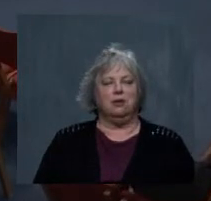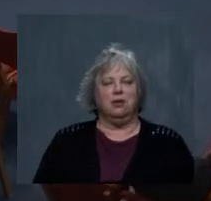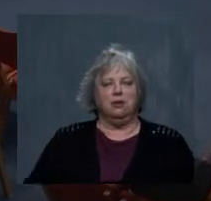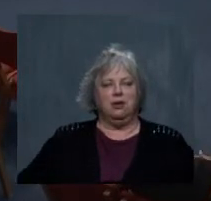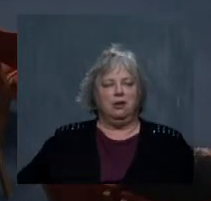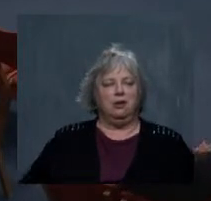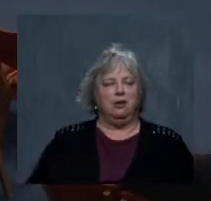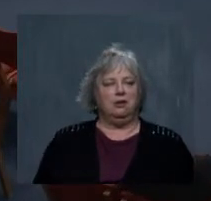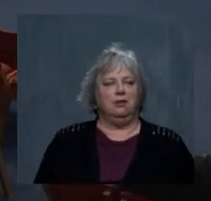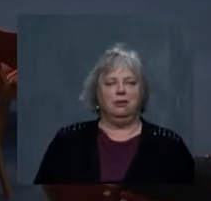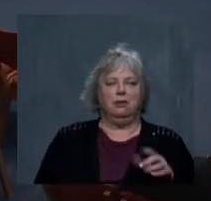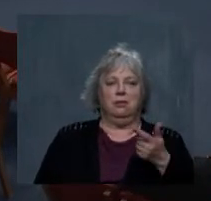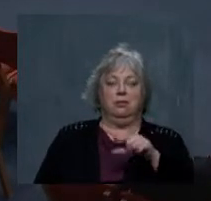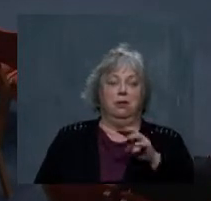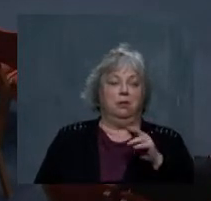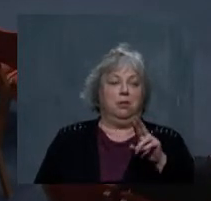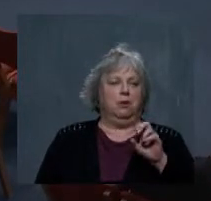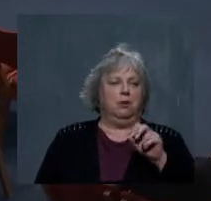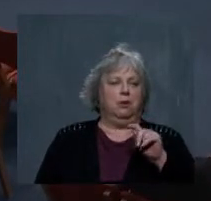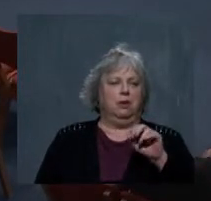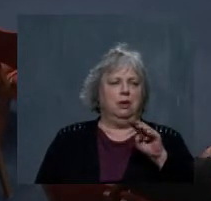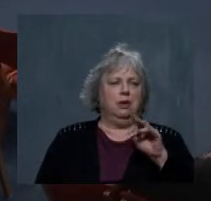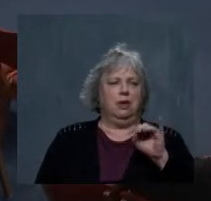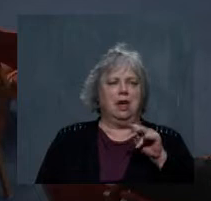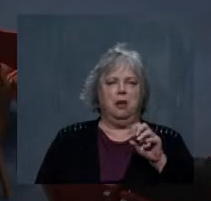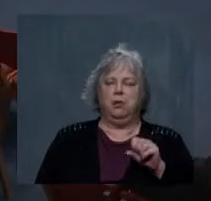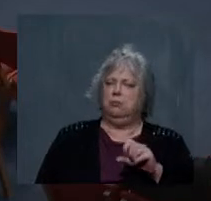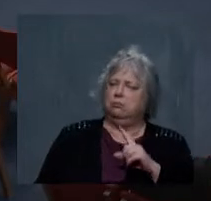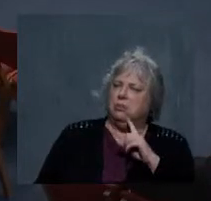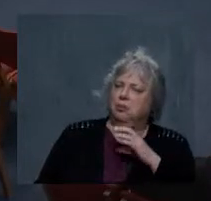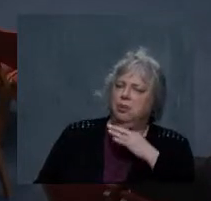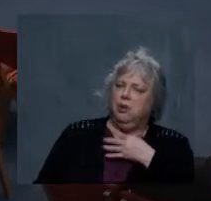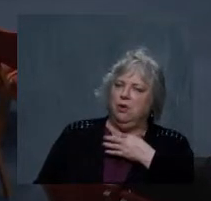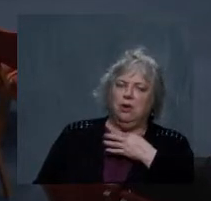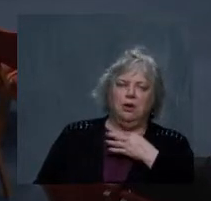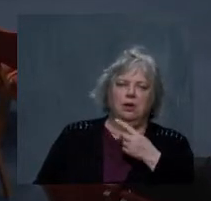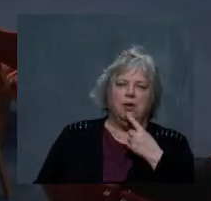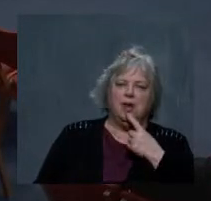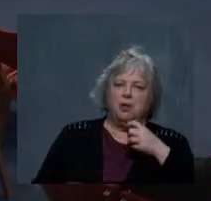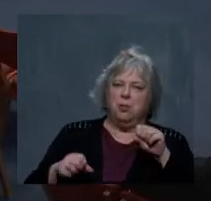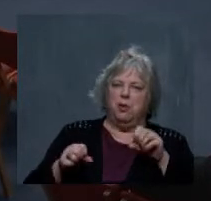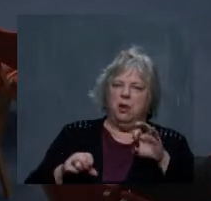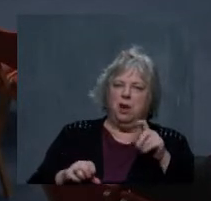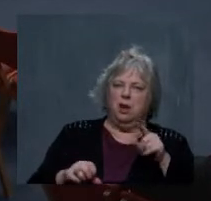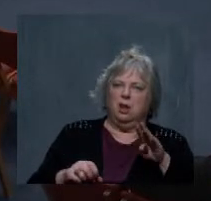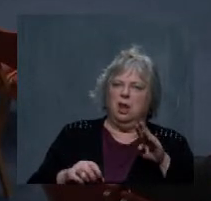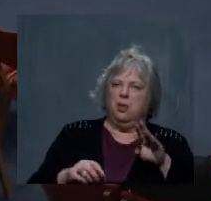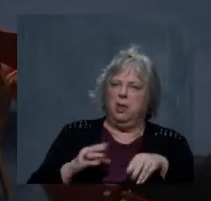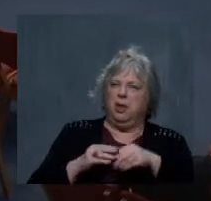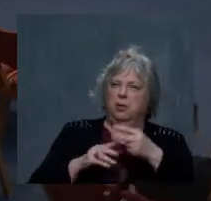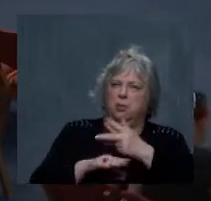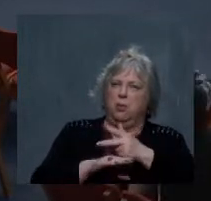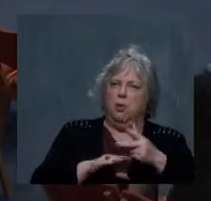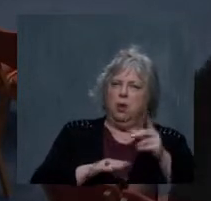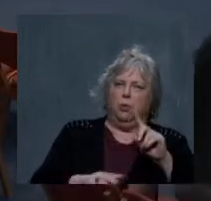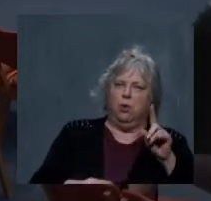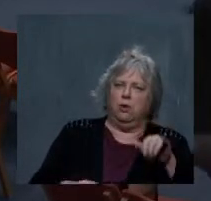Commissioner Stebbins. I was just curious, where was the additional parking with, did you say a motorcycle club? Yes.